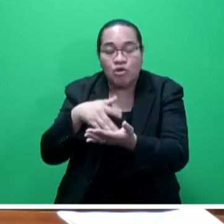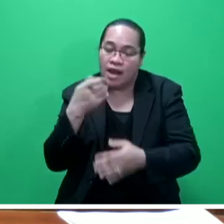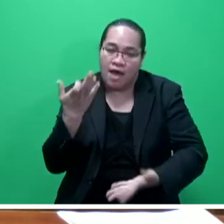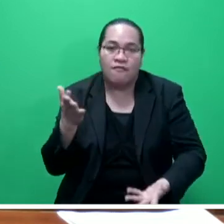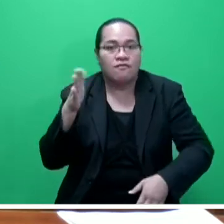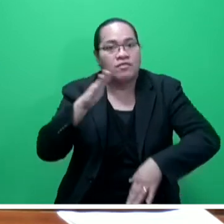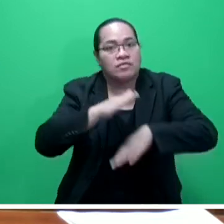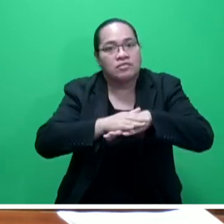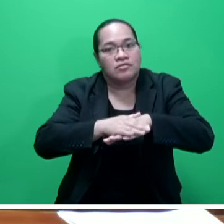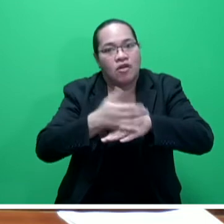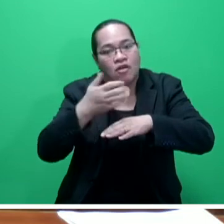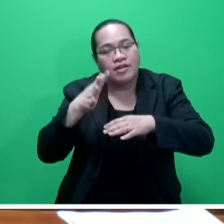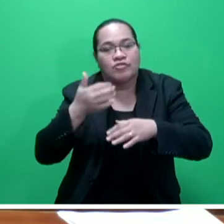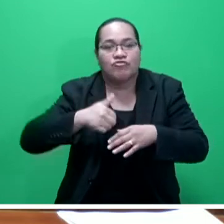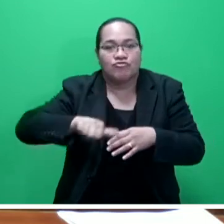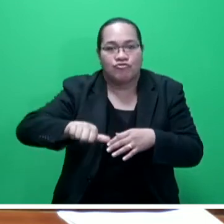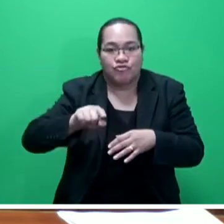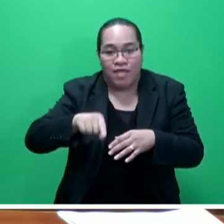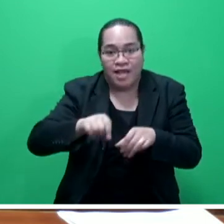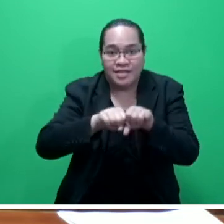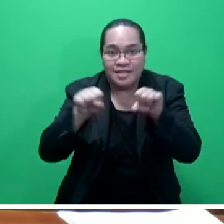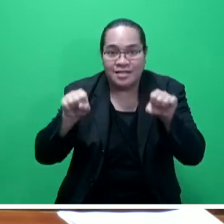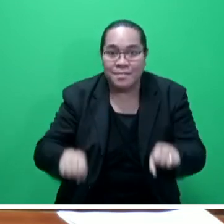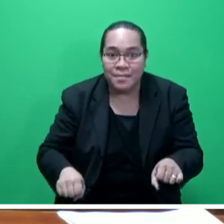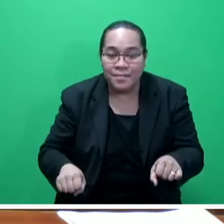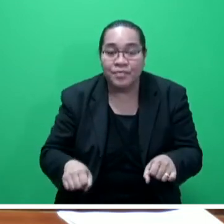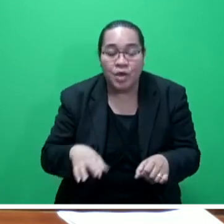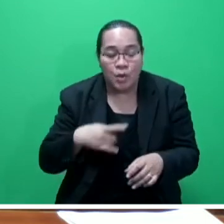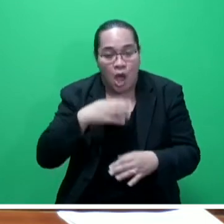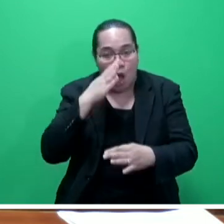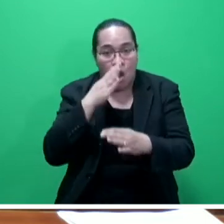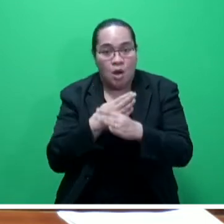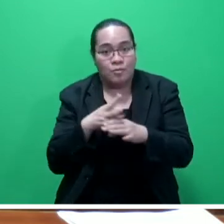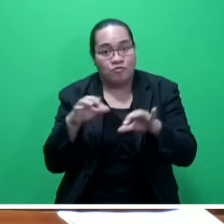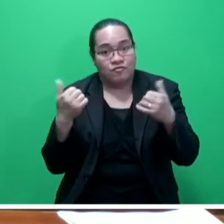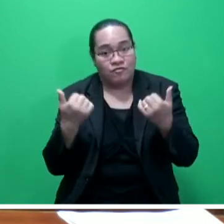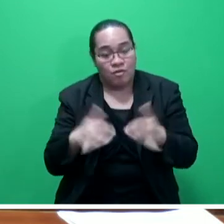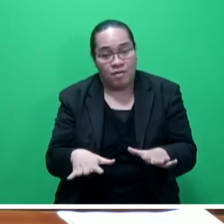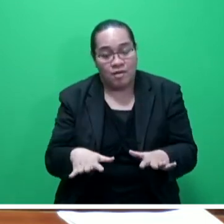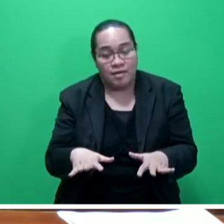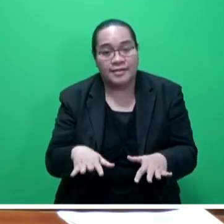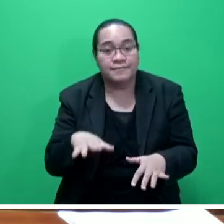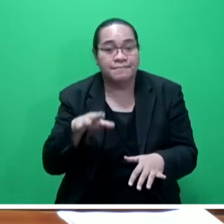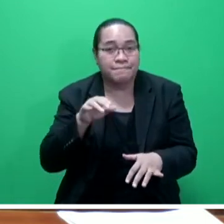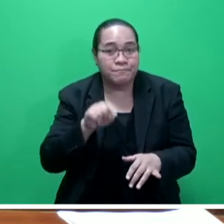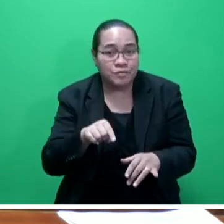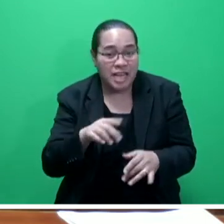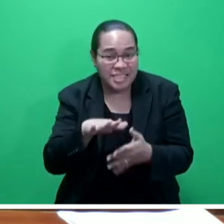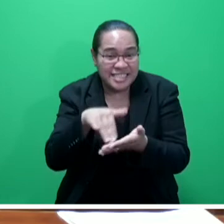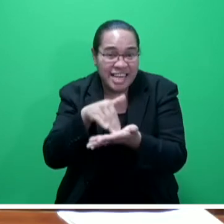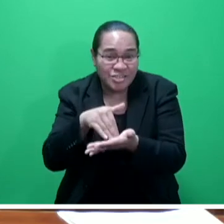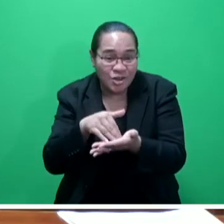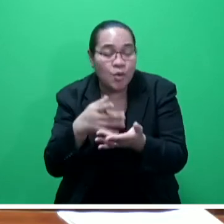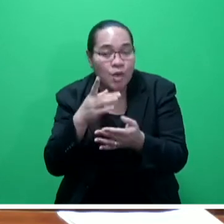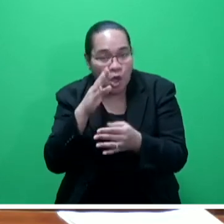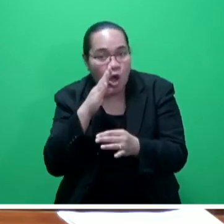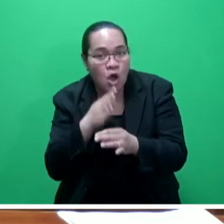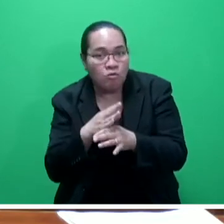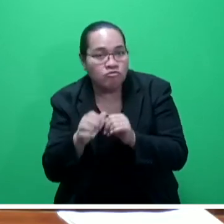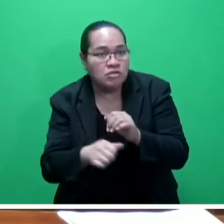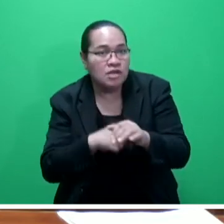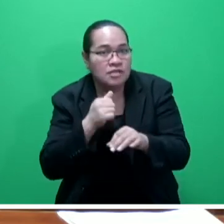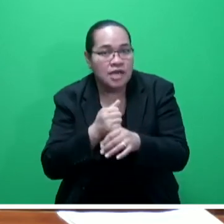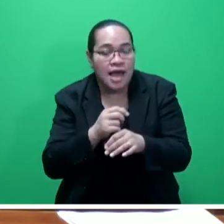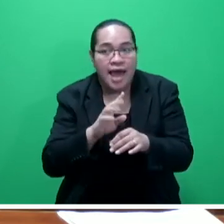SCADA system, and we're looking to hopefully complete the SCADA in the central region in the